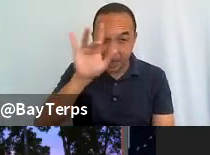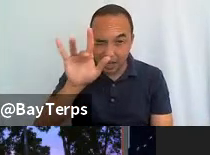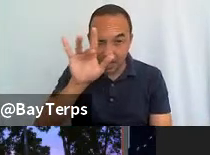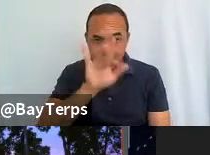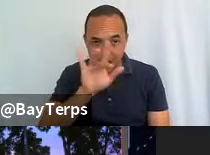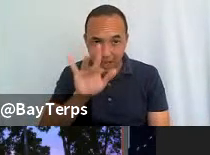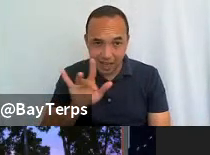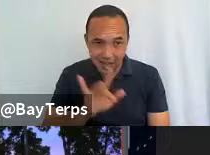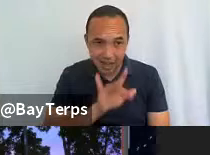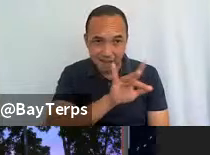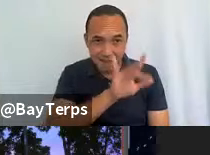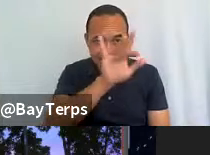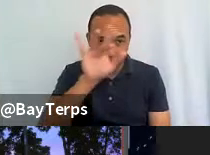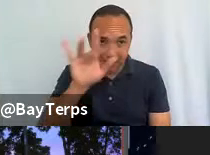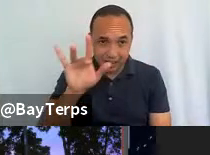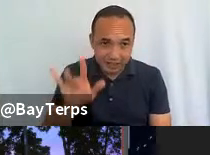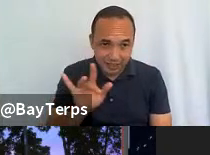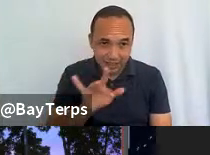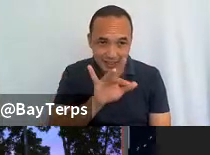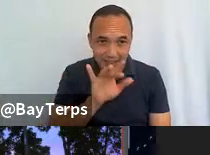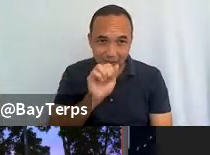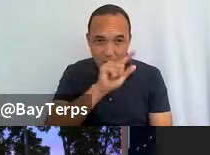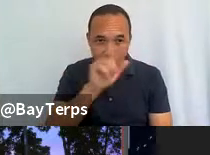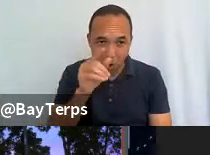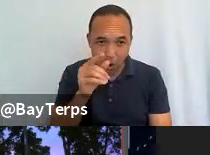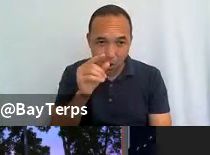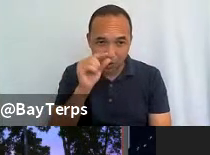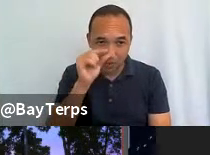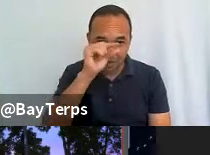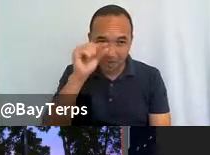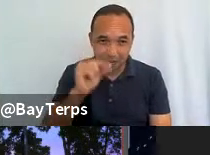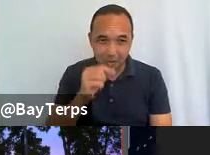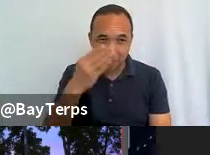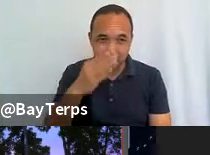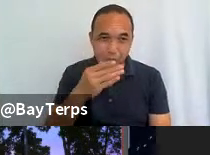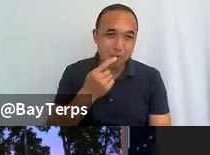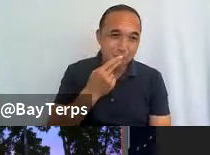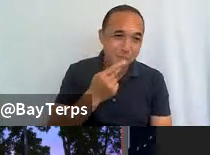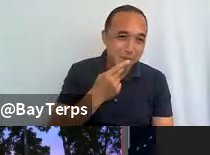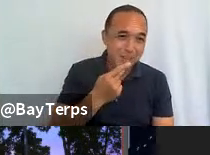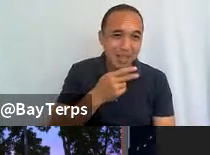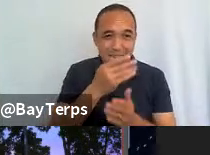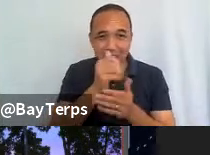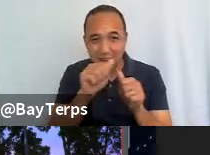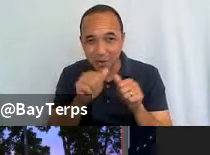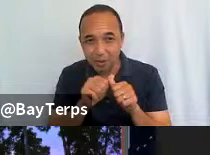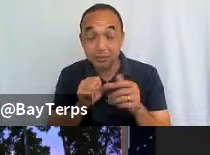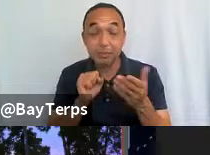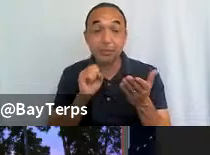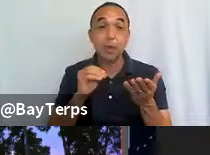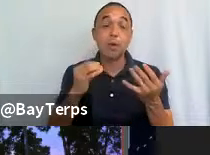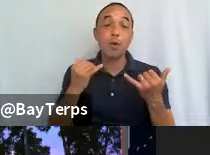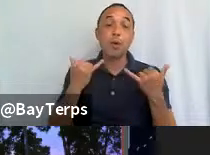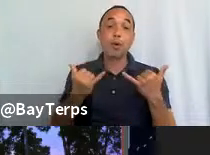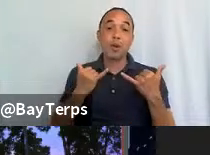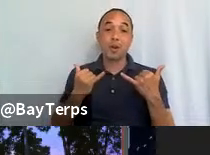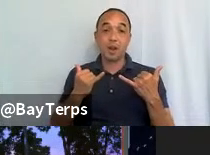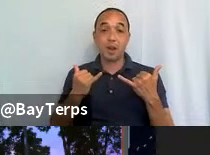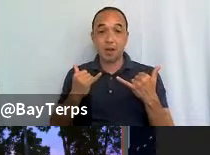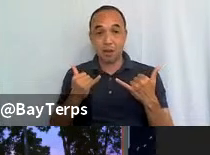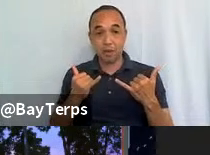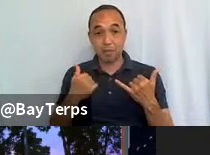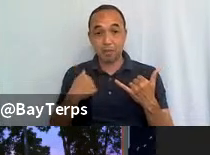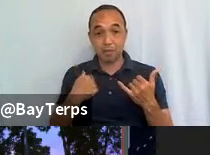this and try to get all these little tiny blue and pink areas in here. So for this particular